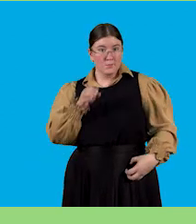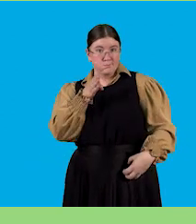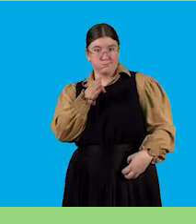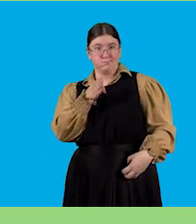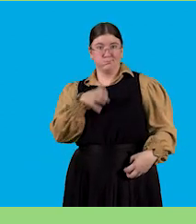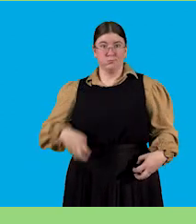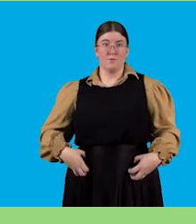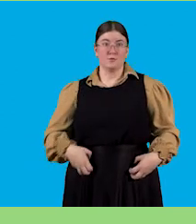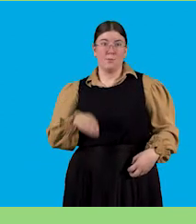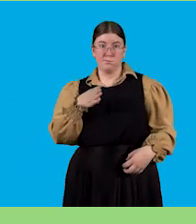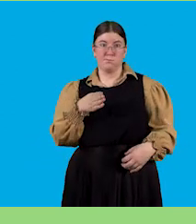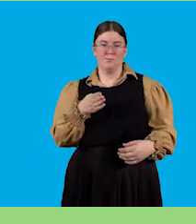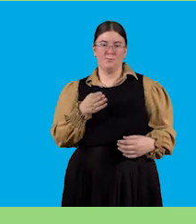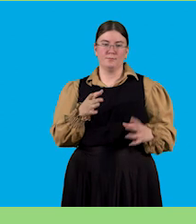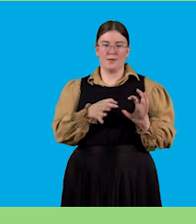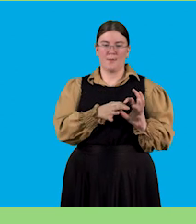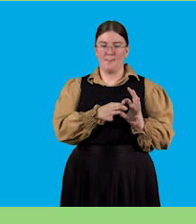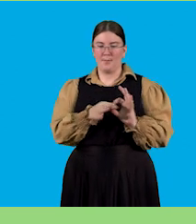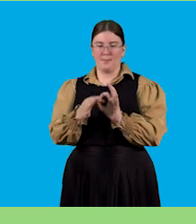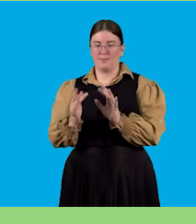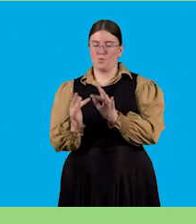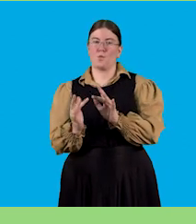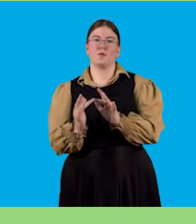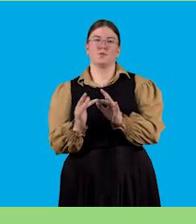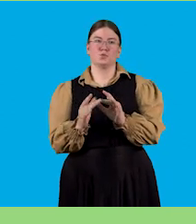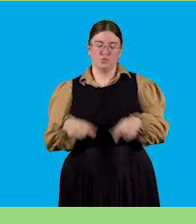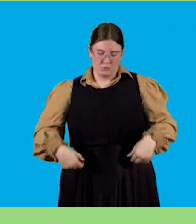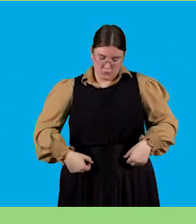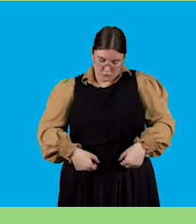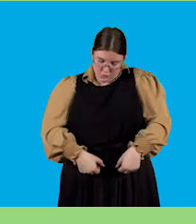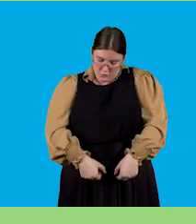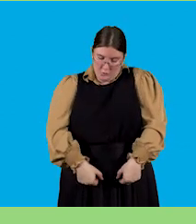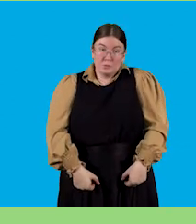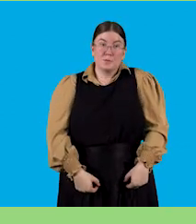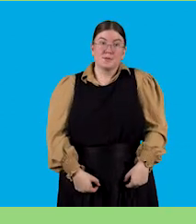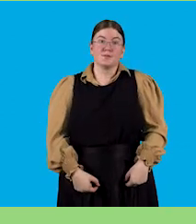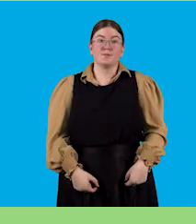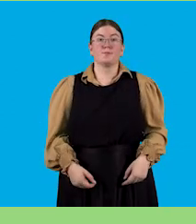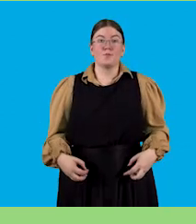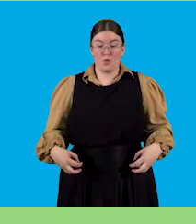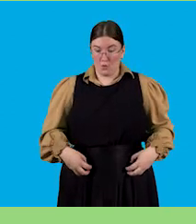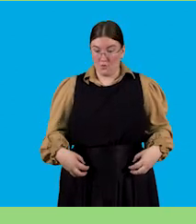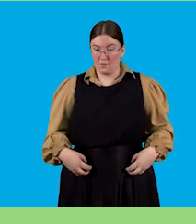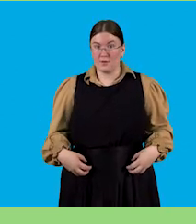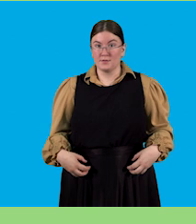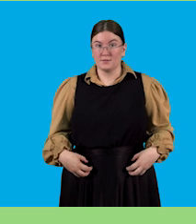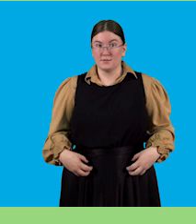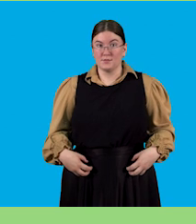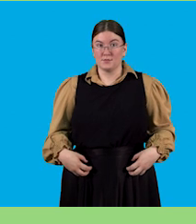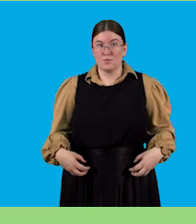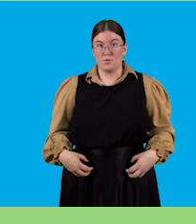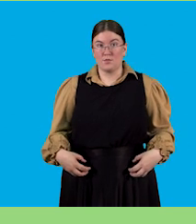They are the ovaries. The ovaries are attached to the fallopian tubes, and ovaries and